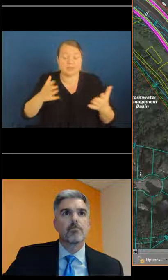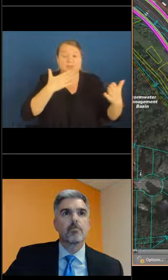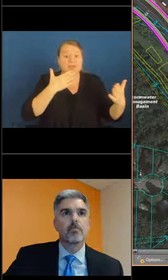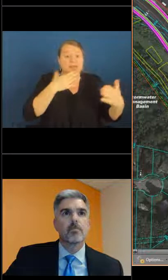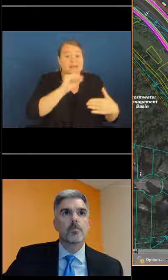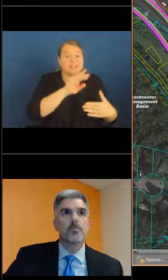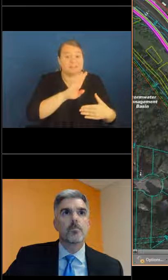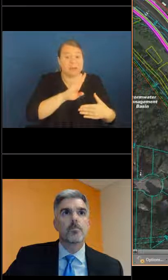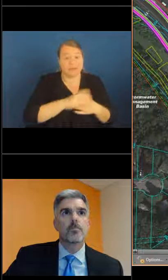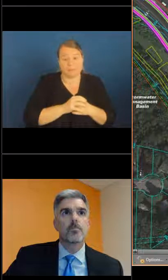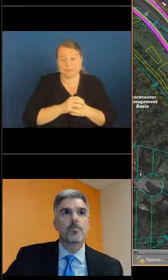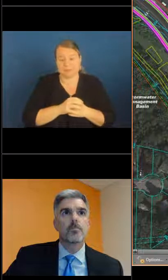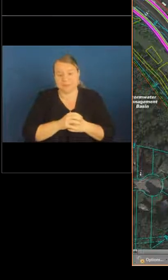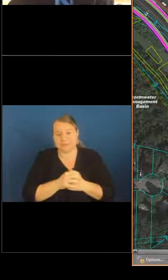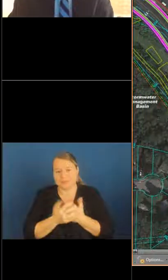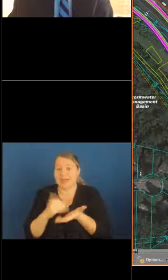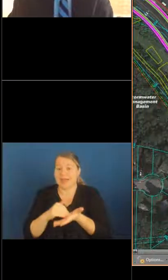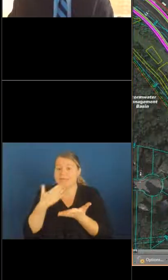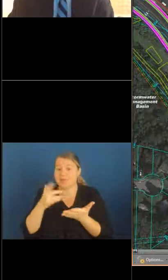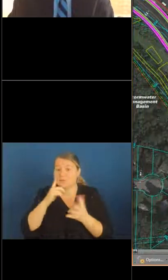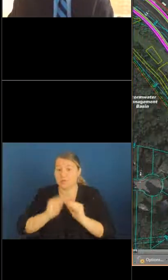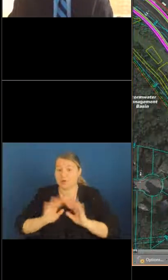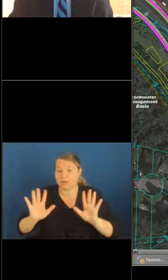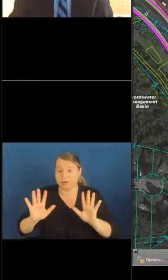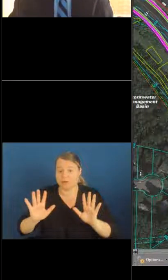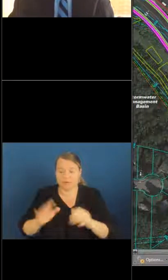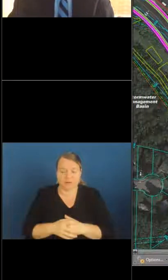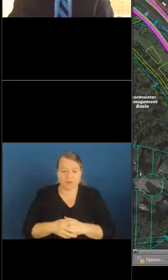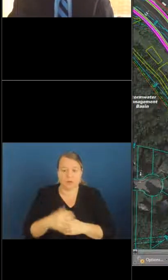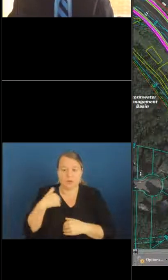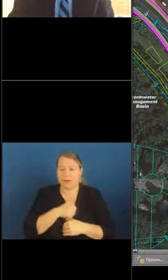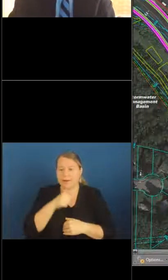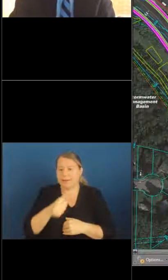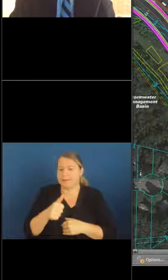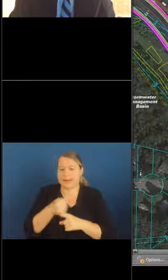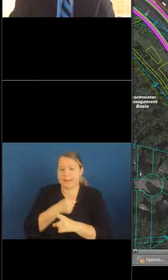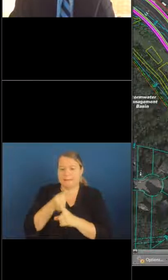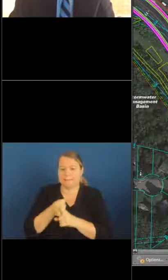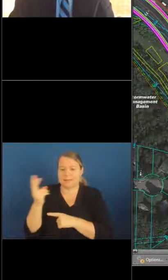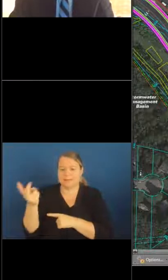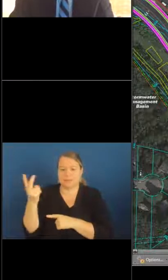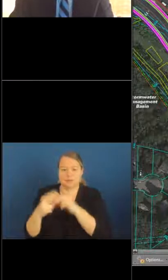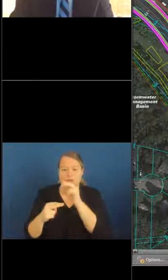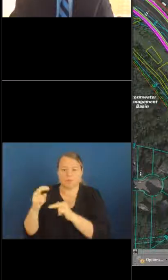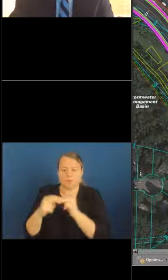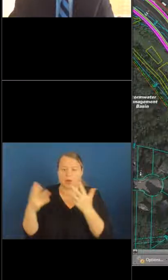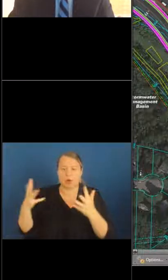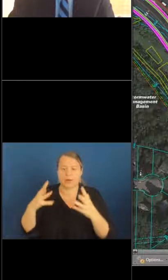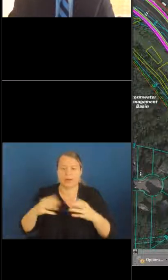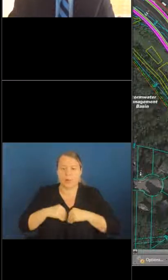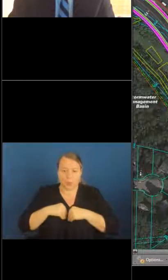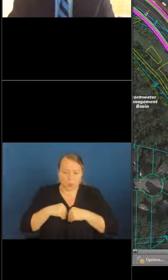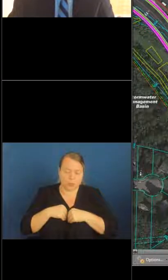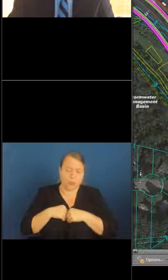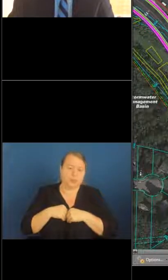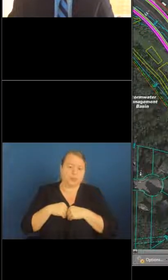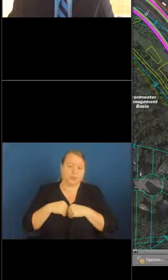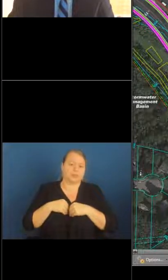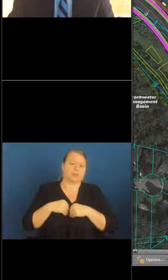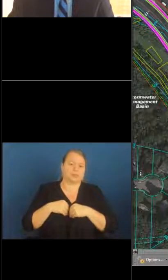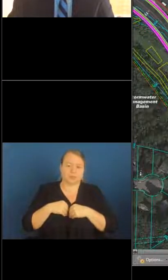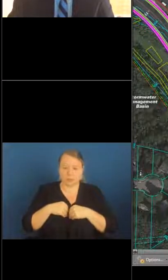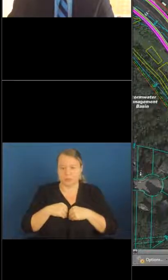is, again, that's clarification that we are not impacting those two properties as well. They are